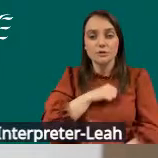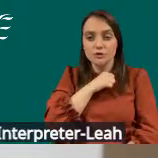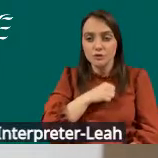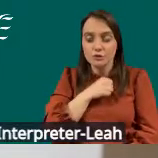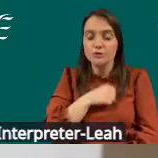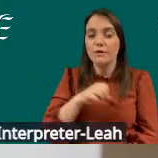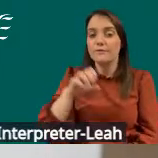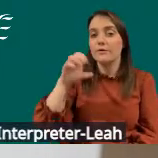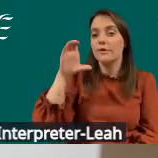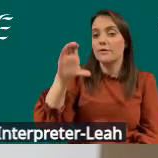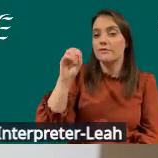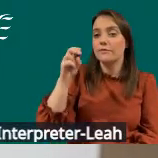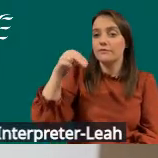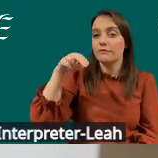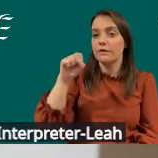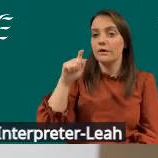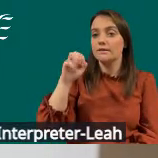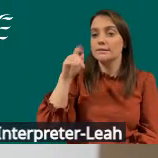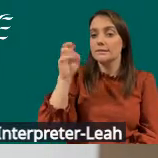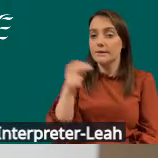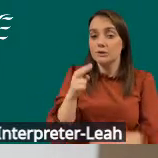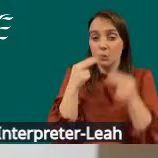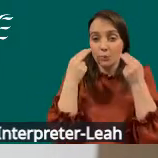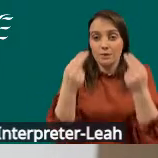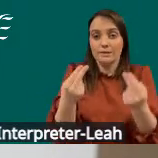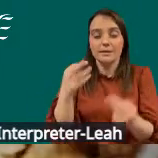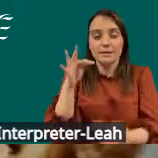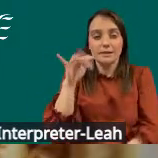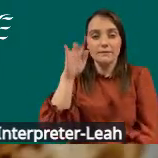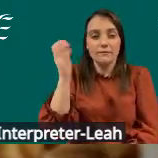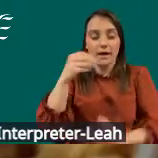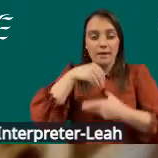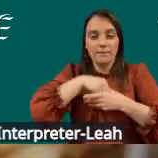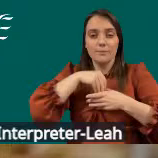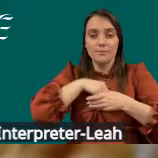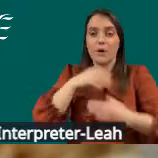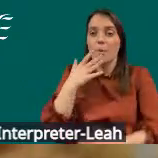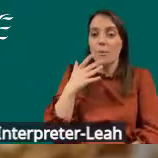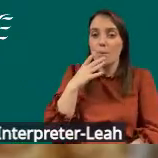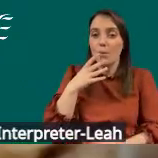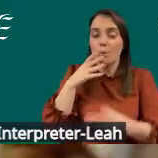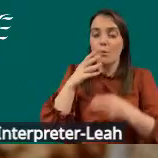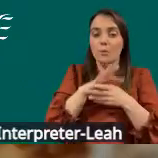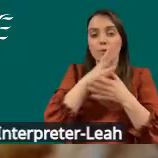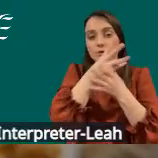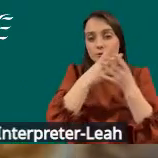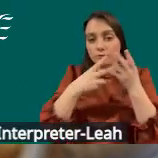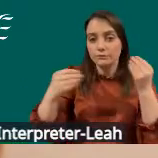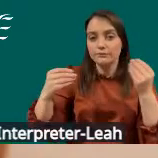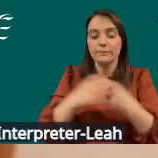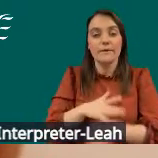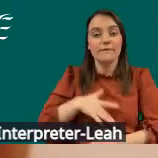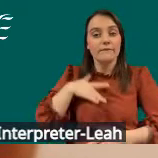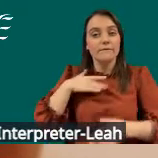and water to get things moving and stay regular. Fibre helps us to feel full and satisfied, and there's lots of evidence